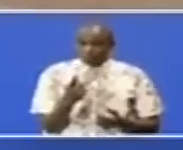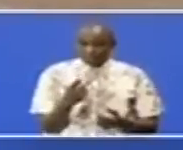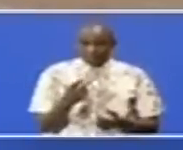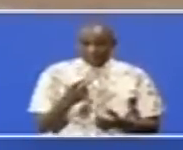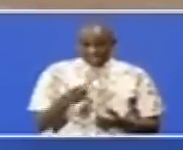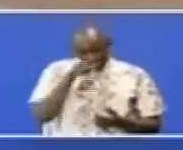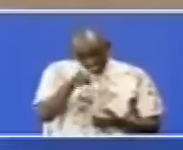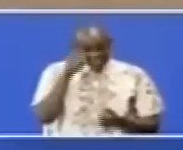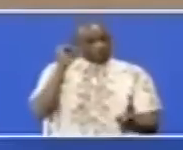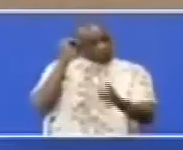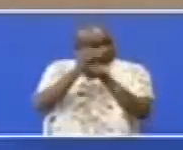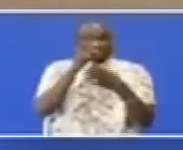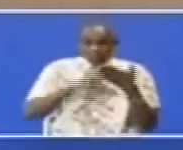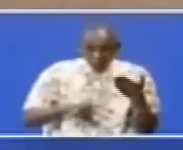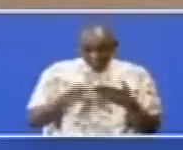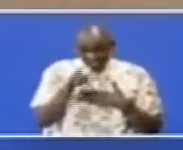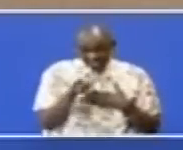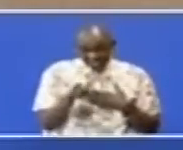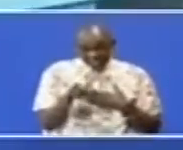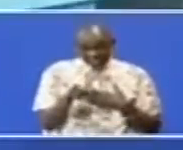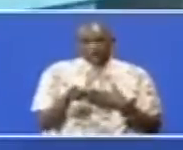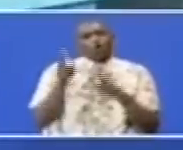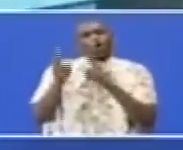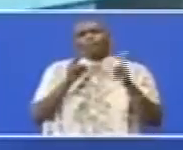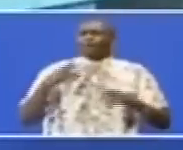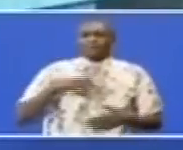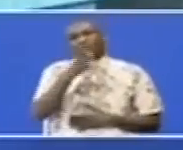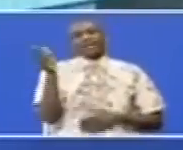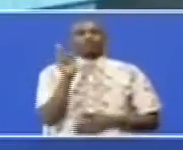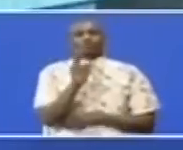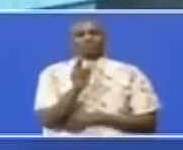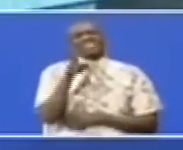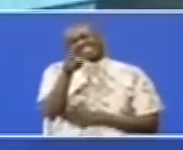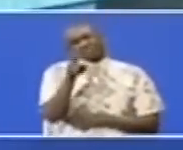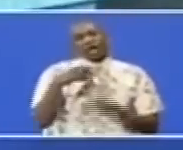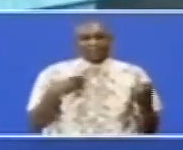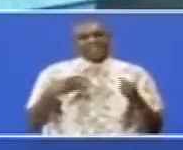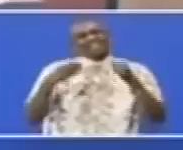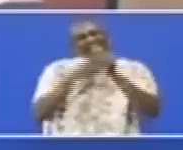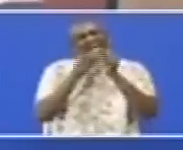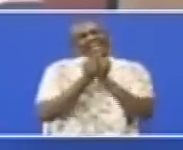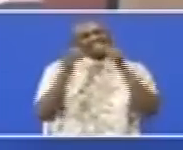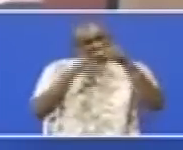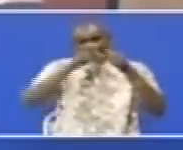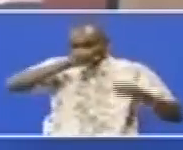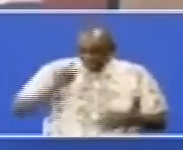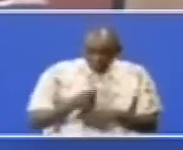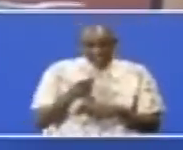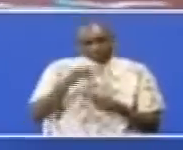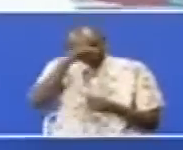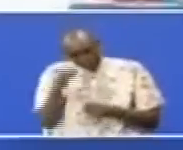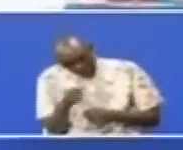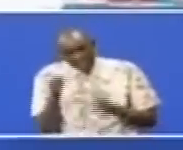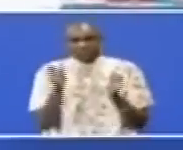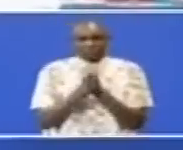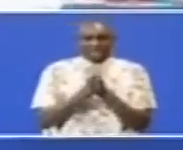my main objective here is the common people. He tells us it cost him close to 19,000 shillings to design,